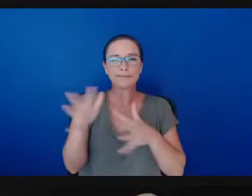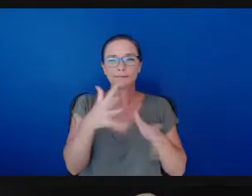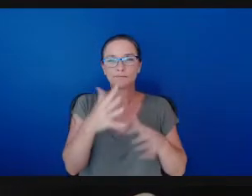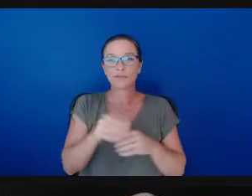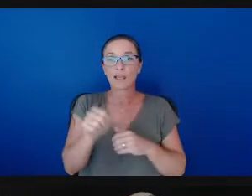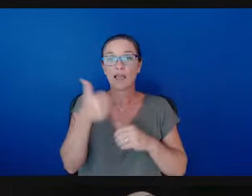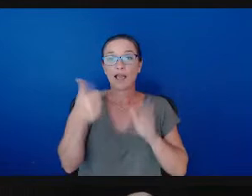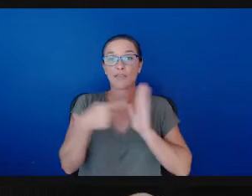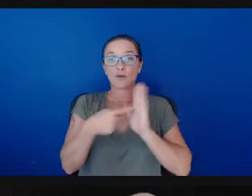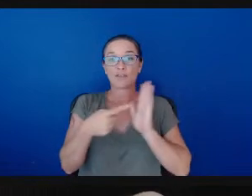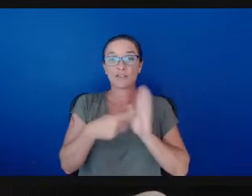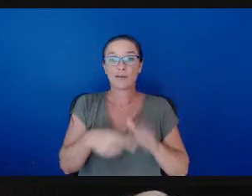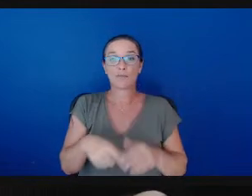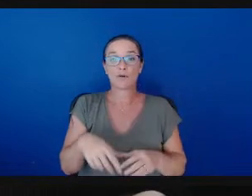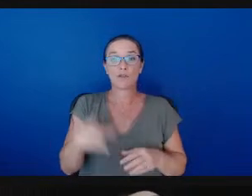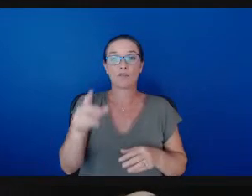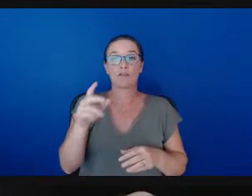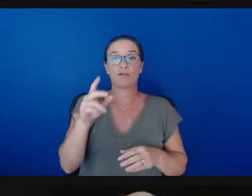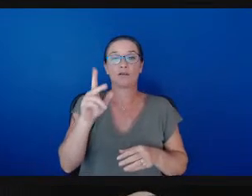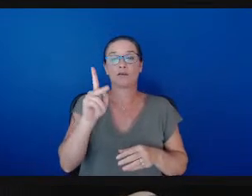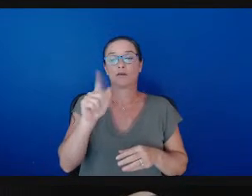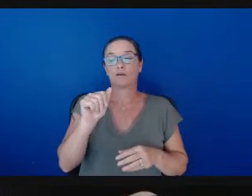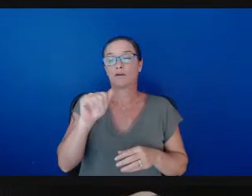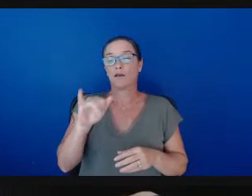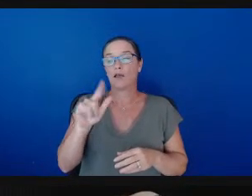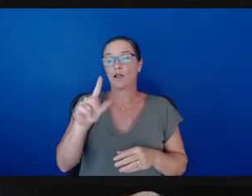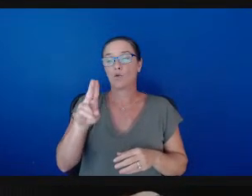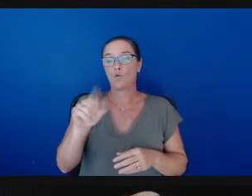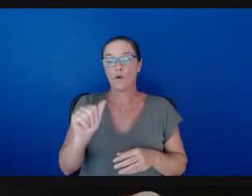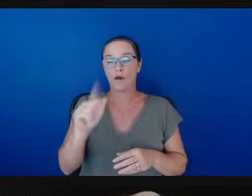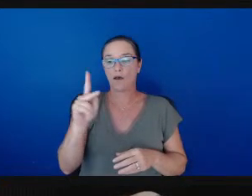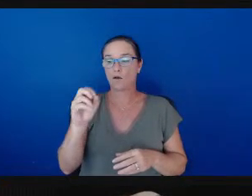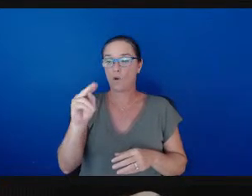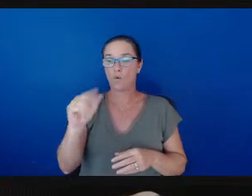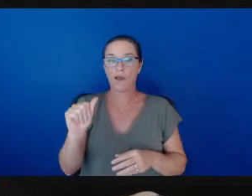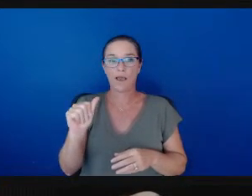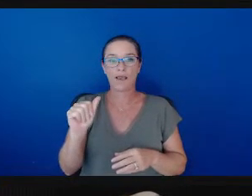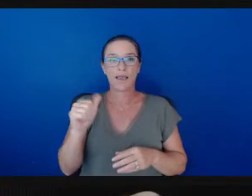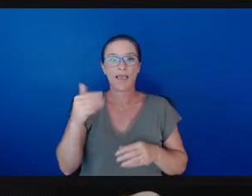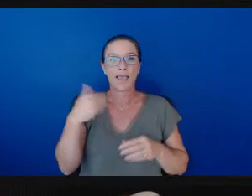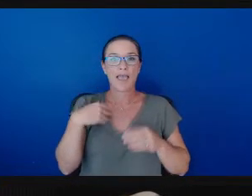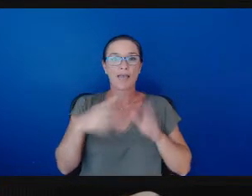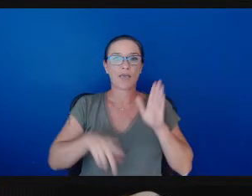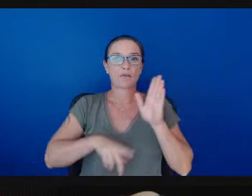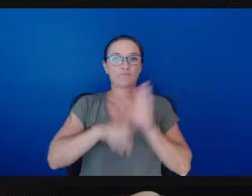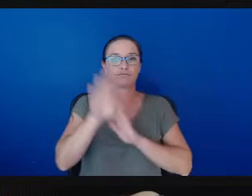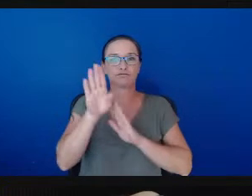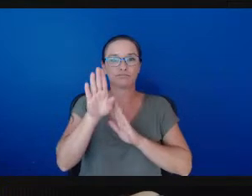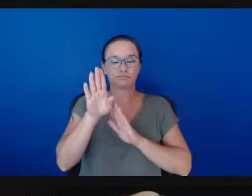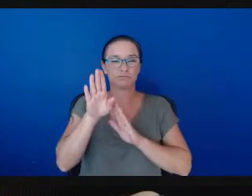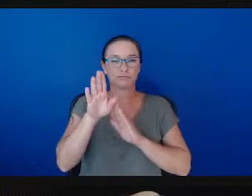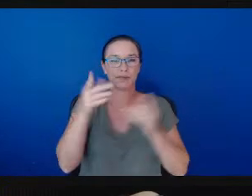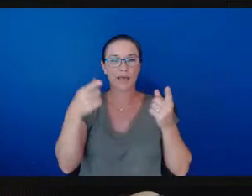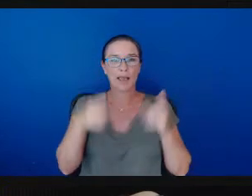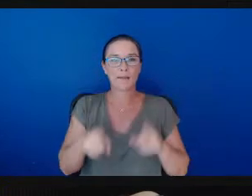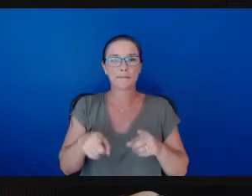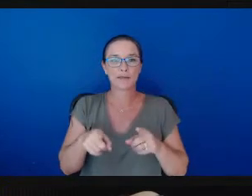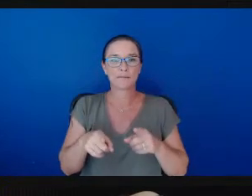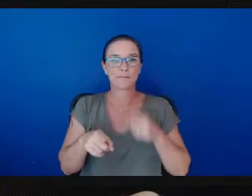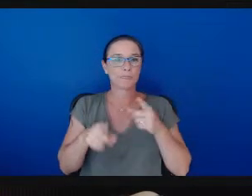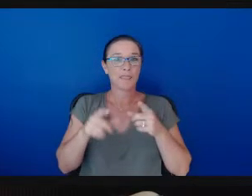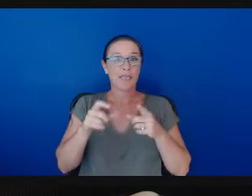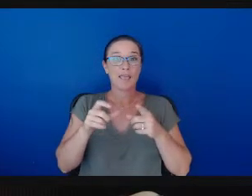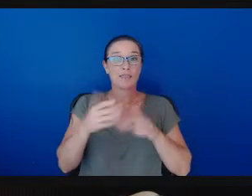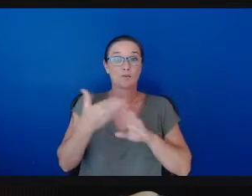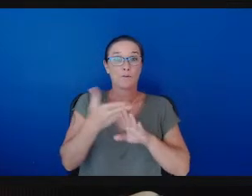here's Kīlauea Kona. And you see it had a spike. It looked like, well, that was not to do with the volcano. It was prior